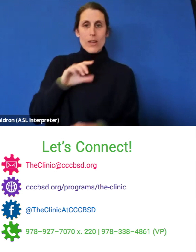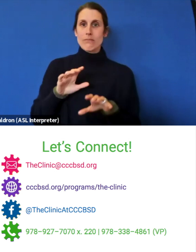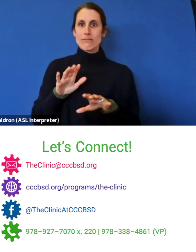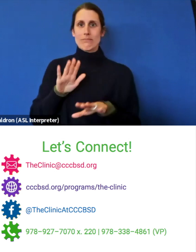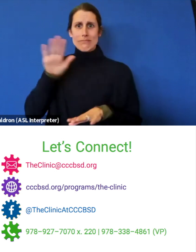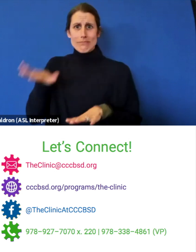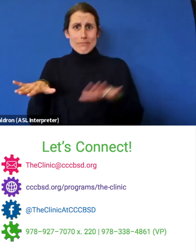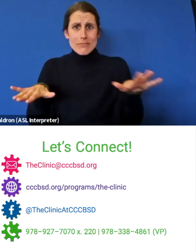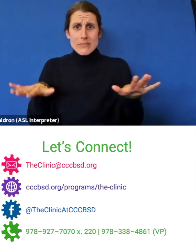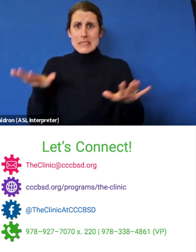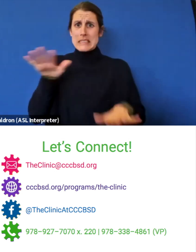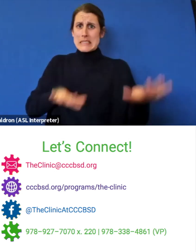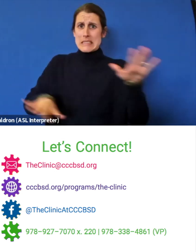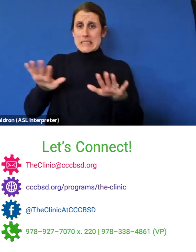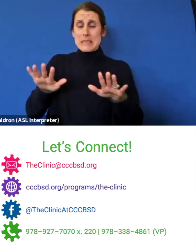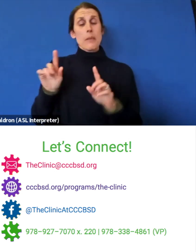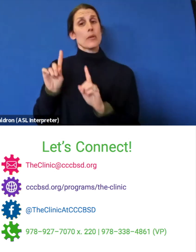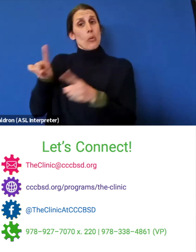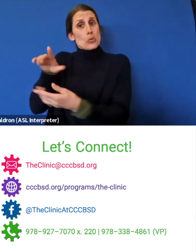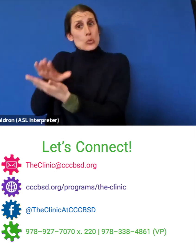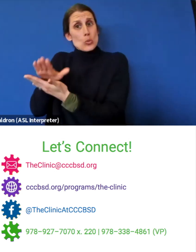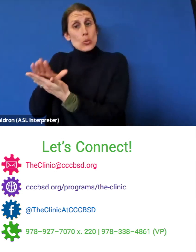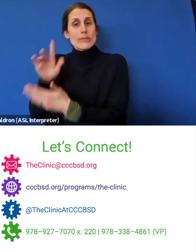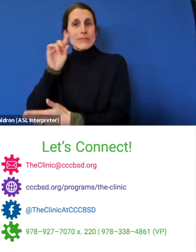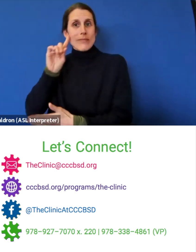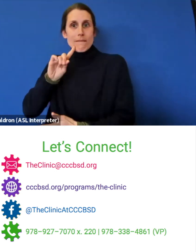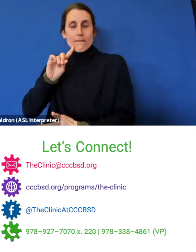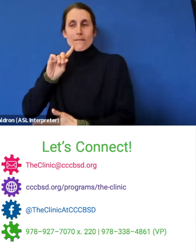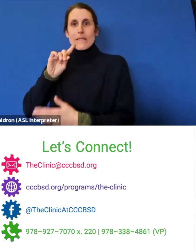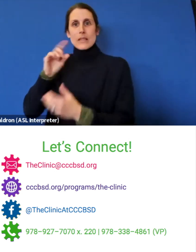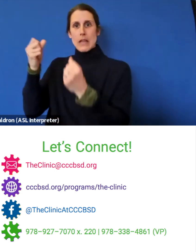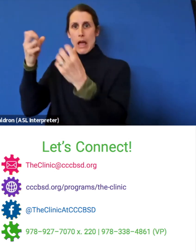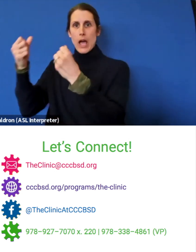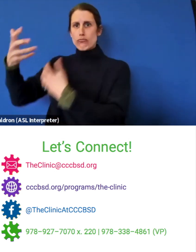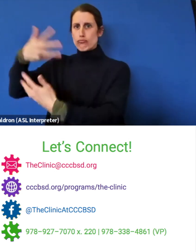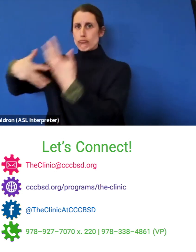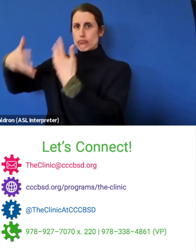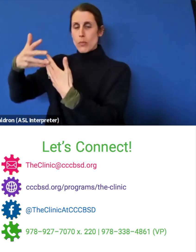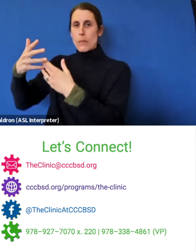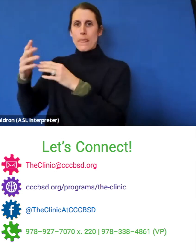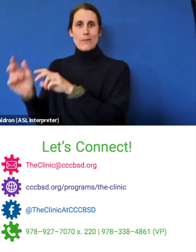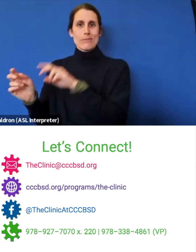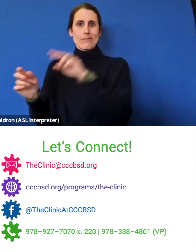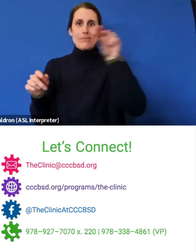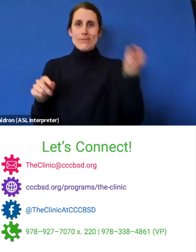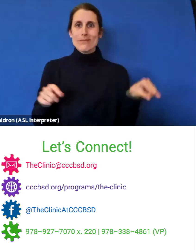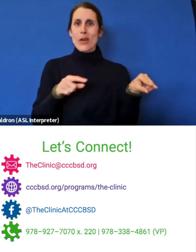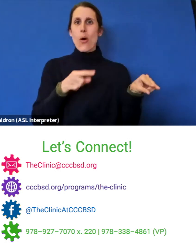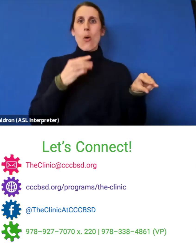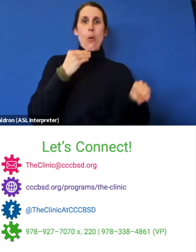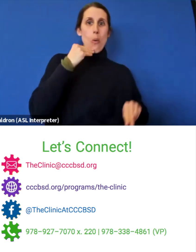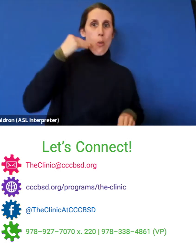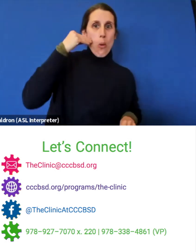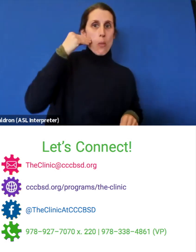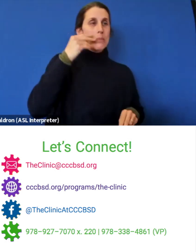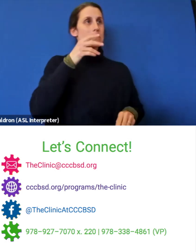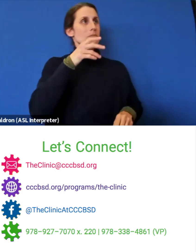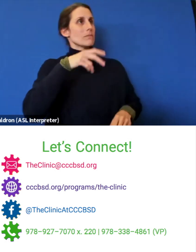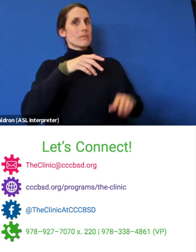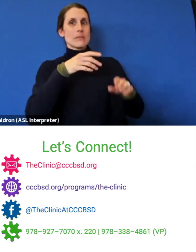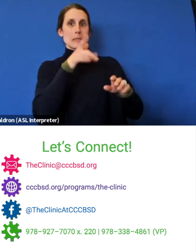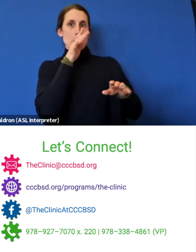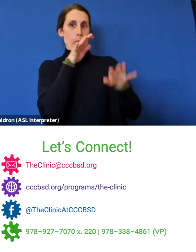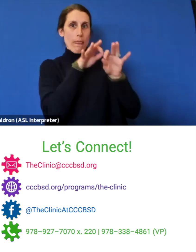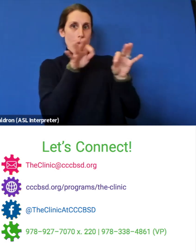of a deaf cultural environment, and in a home setting, for example, maybe they're using spoken language. Those children have to learn the pragmatics of both